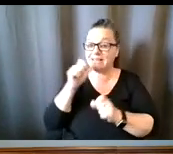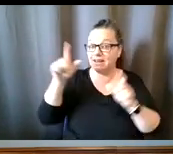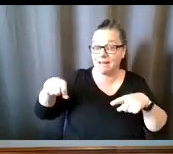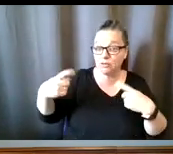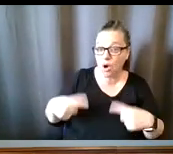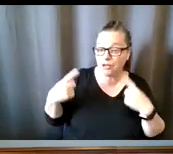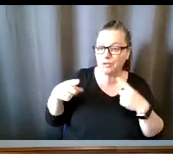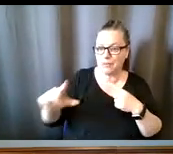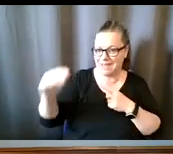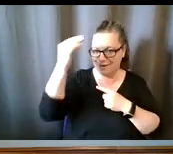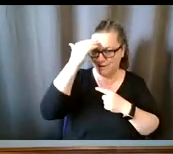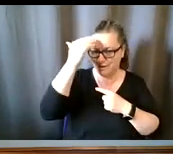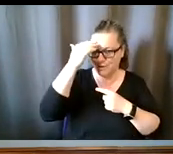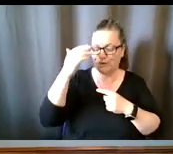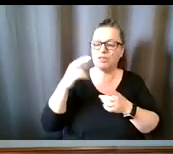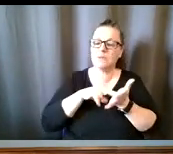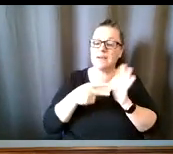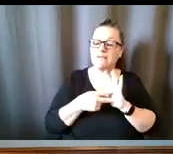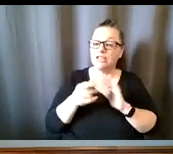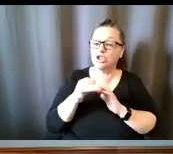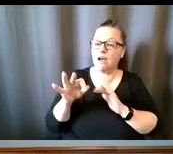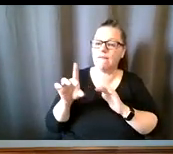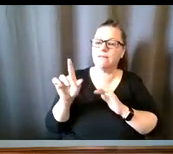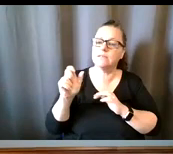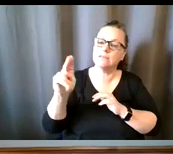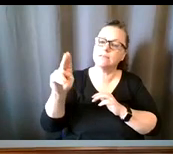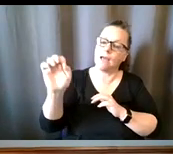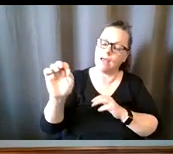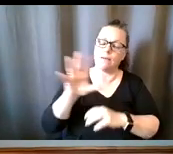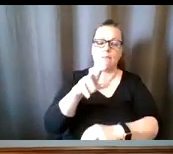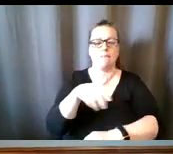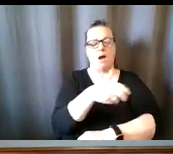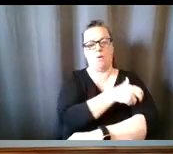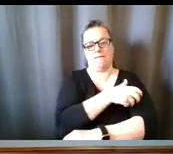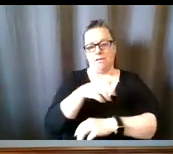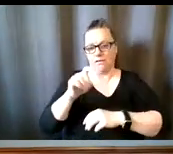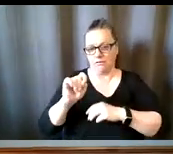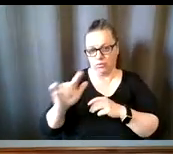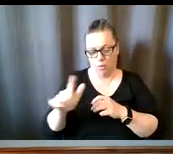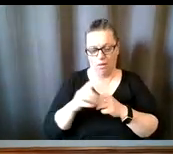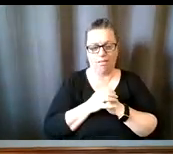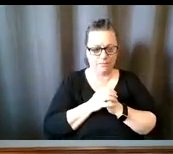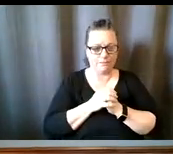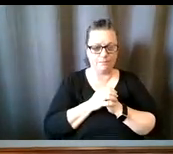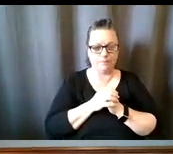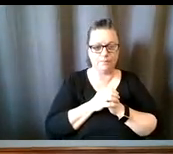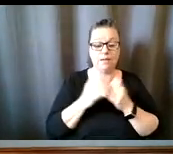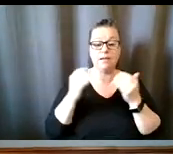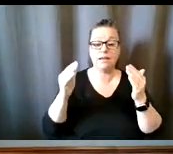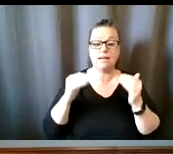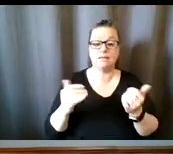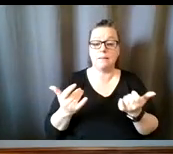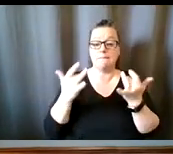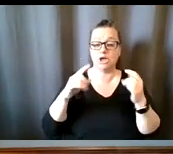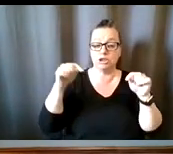they did it. Definition of done is a powerful tool. It got rid of so many arguments in our house around doing the dishes. Next, we're going to talk about burn down